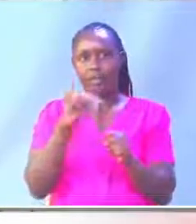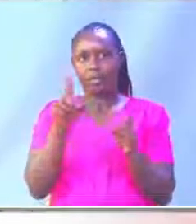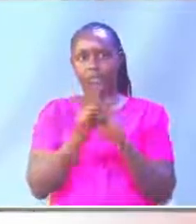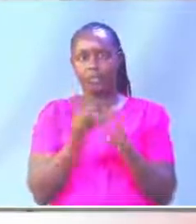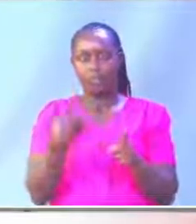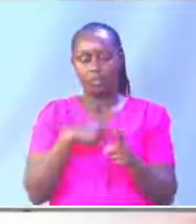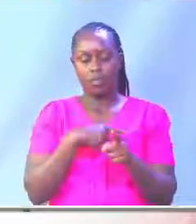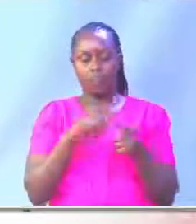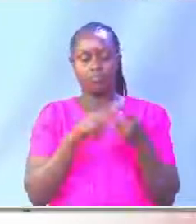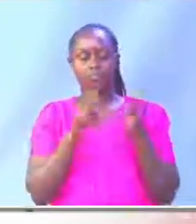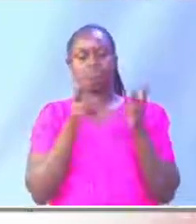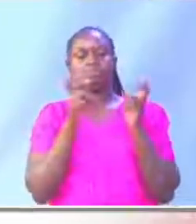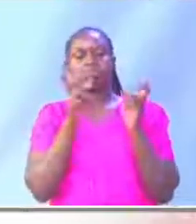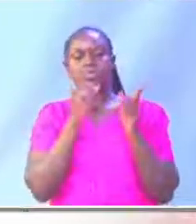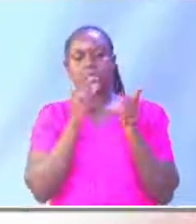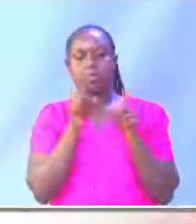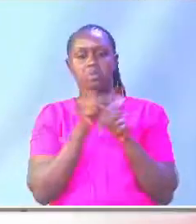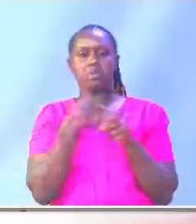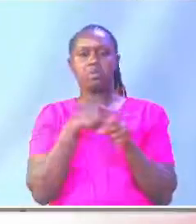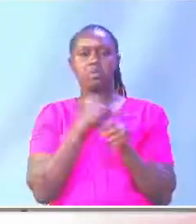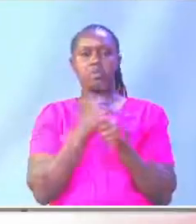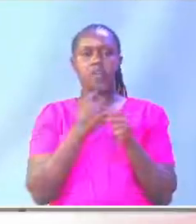attention. And we're in court